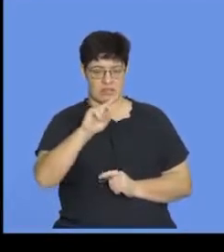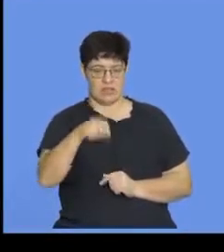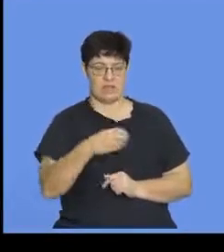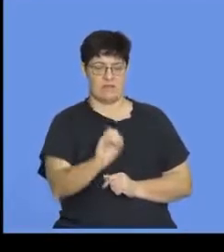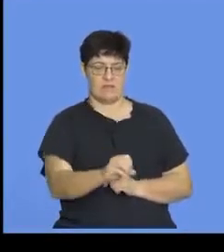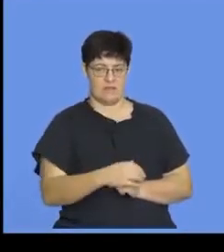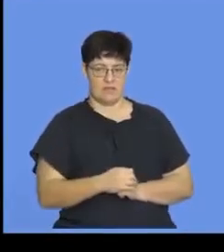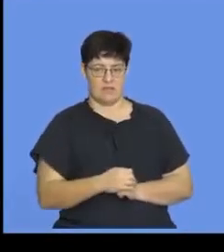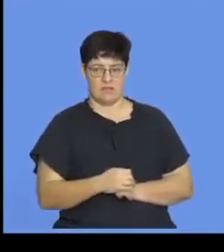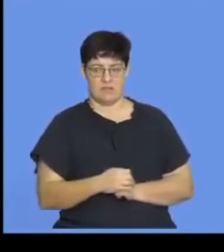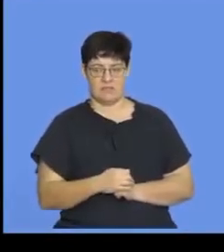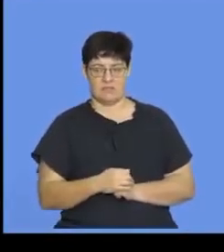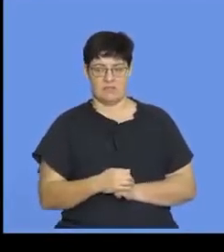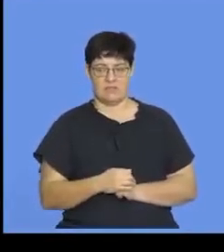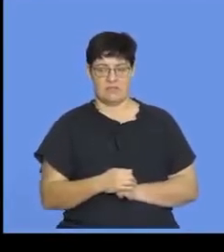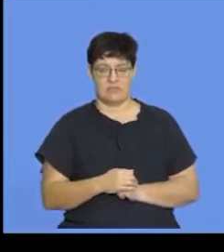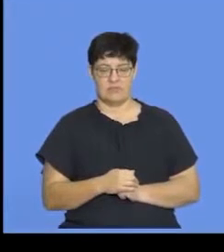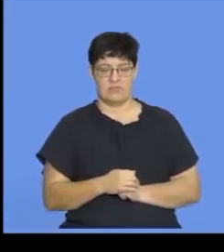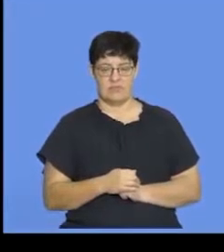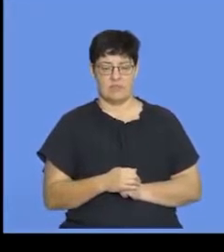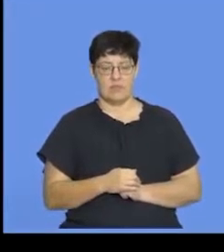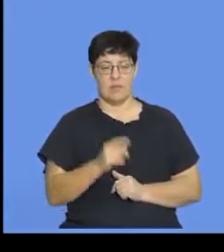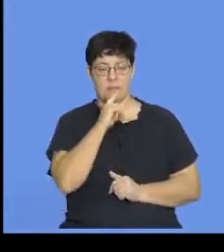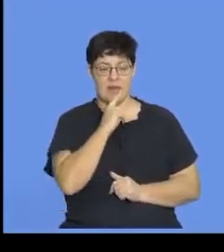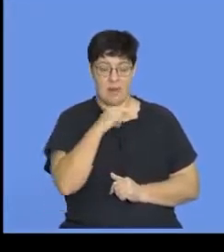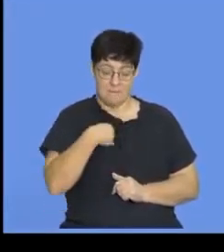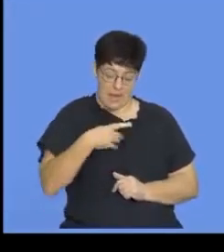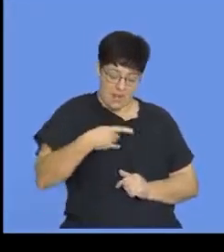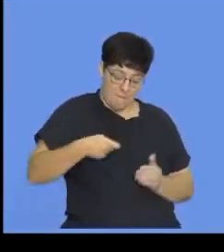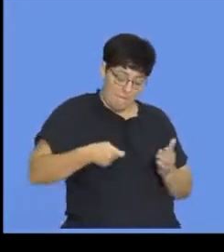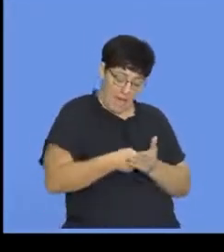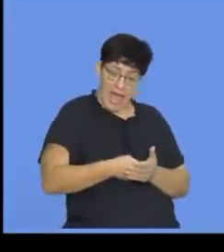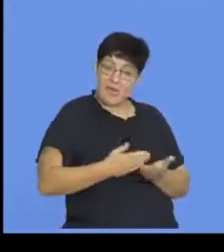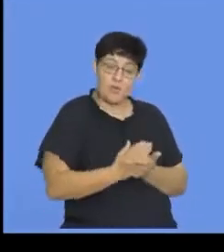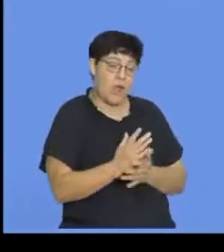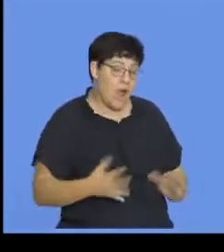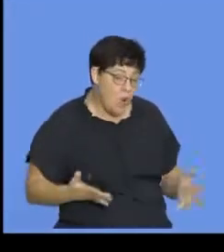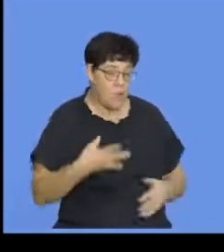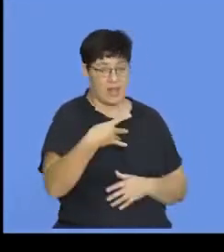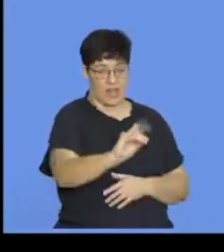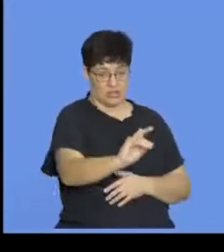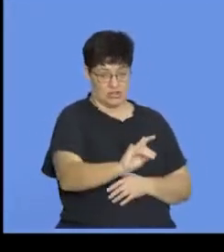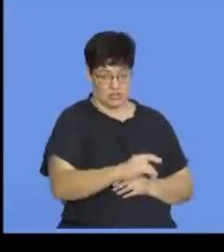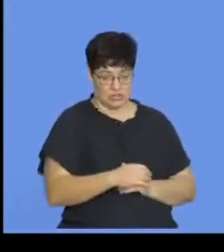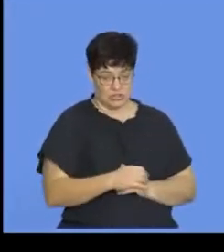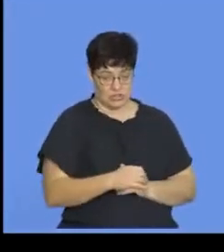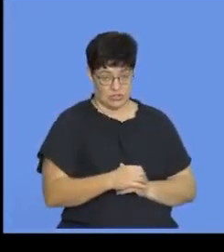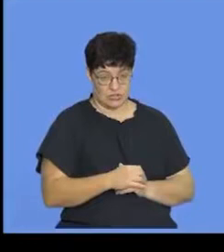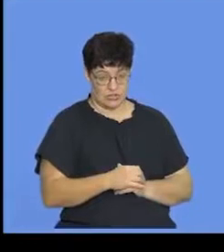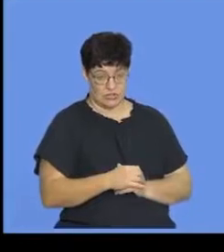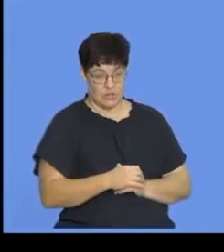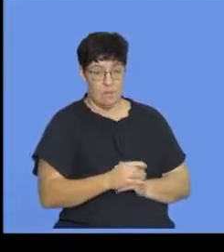There's my 26,000, which is my cash purchases. Now remember, once again, draw a distinction